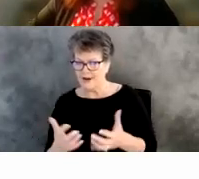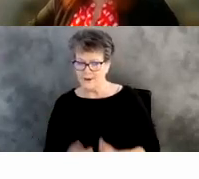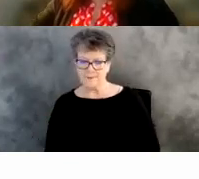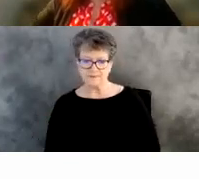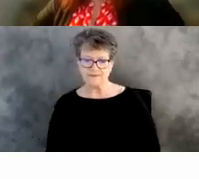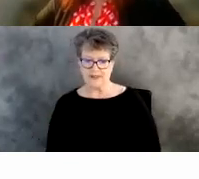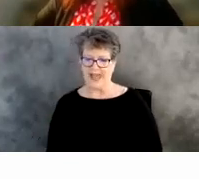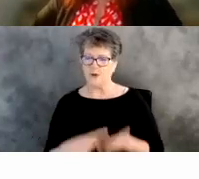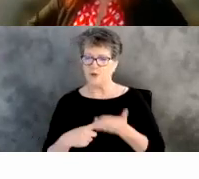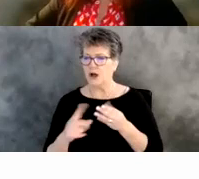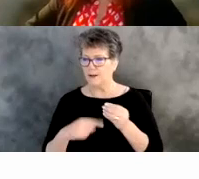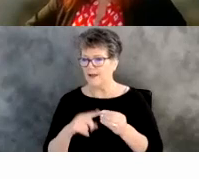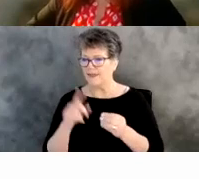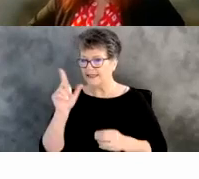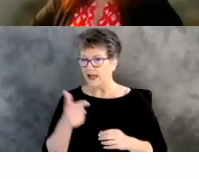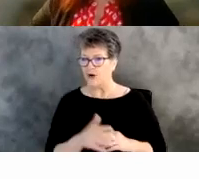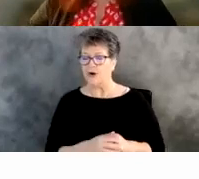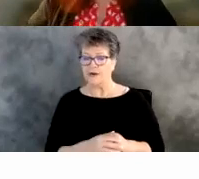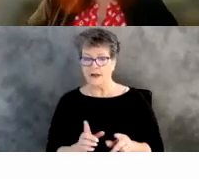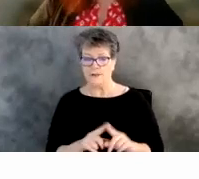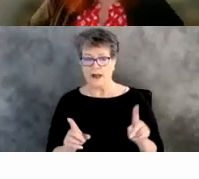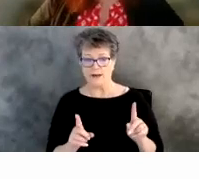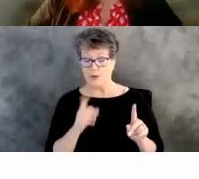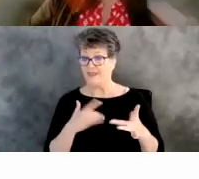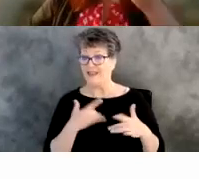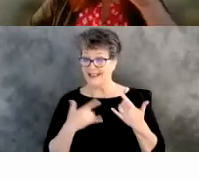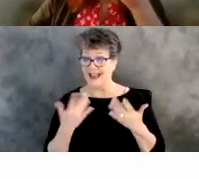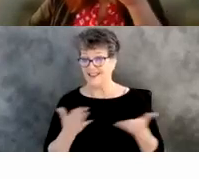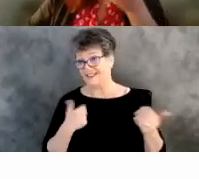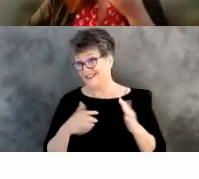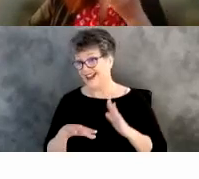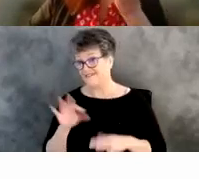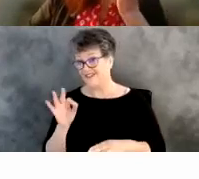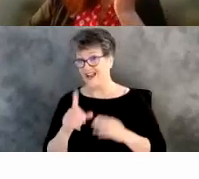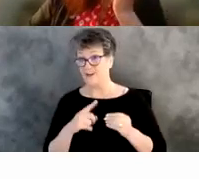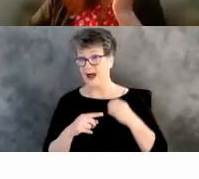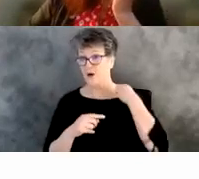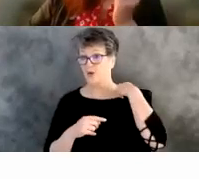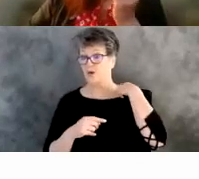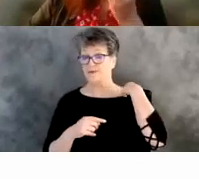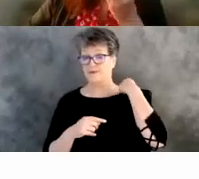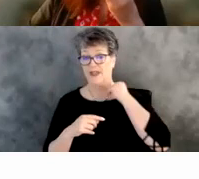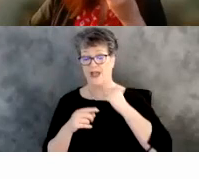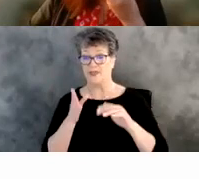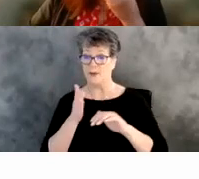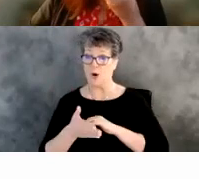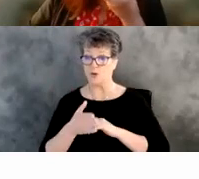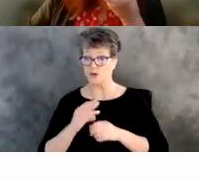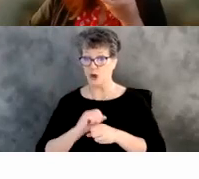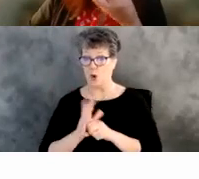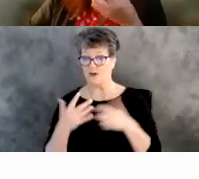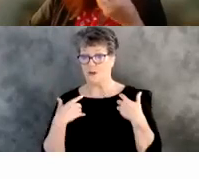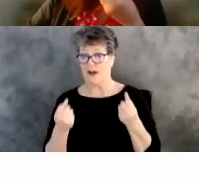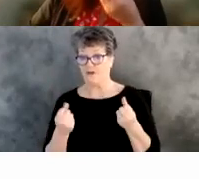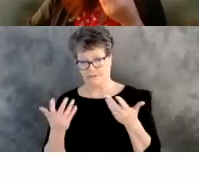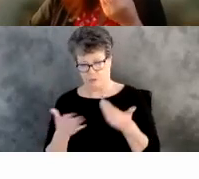little bit about this later, but one of the exciting things that I find about the post-COVID recovery, whatever that means,